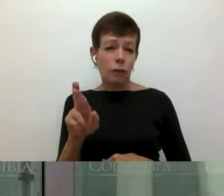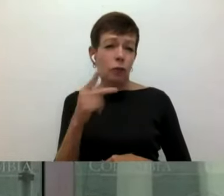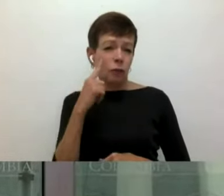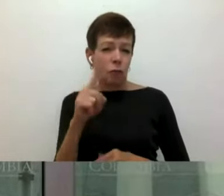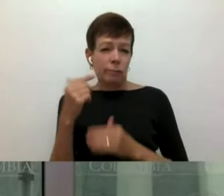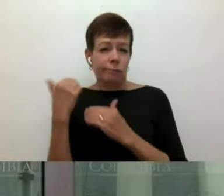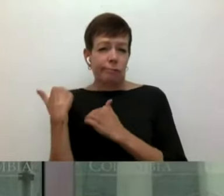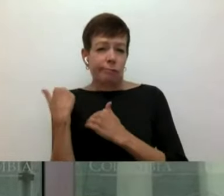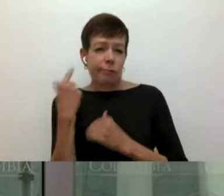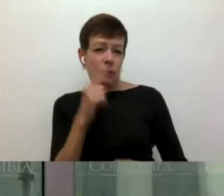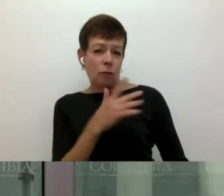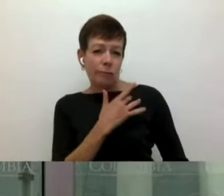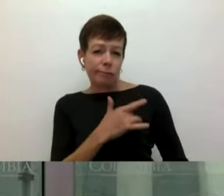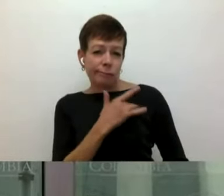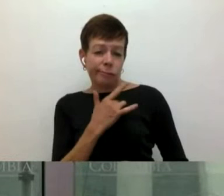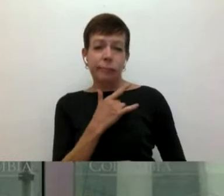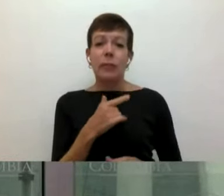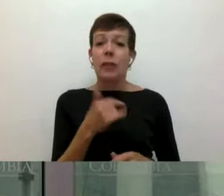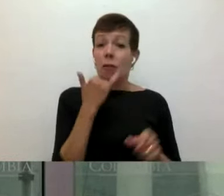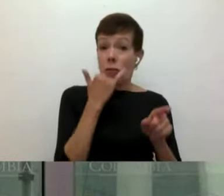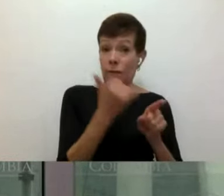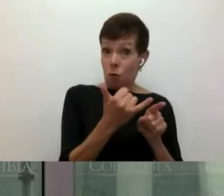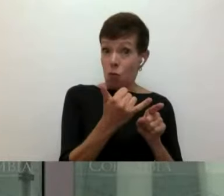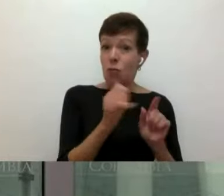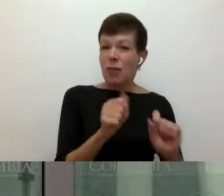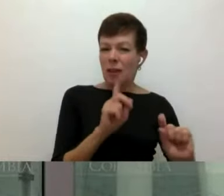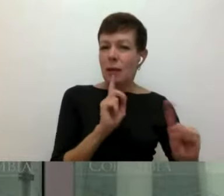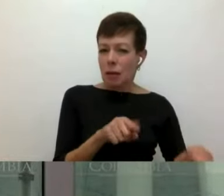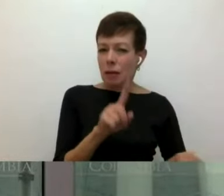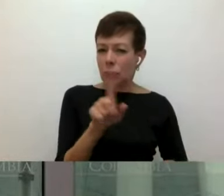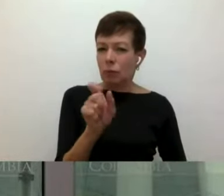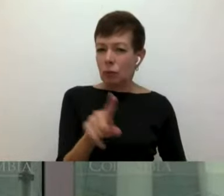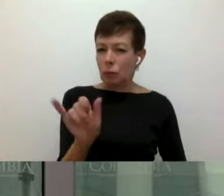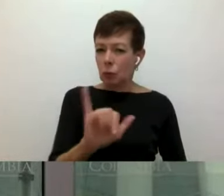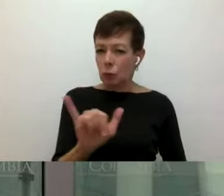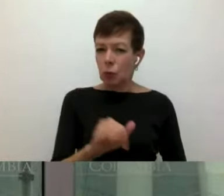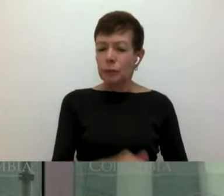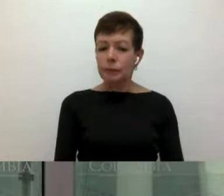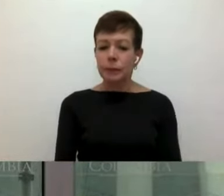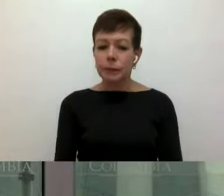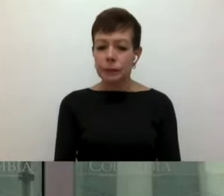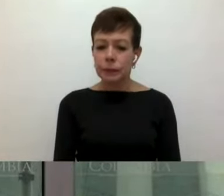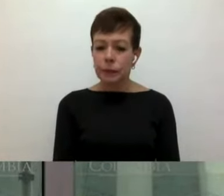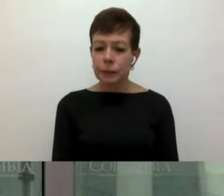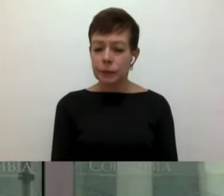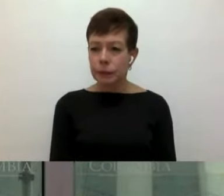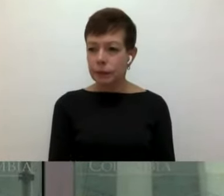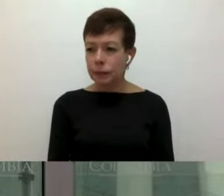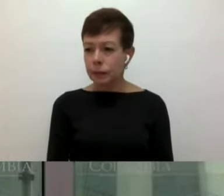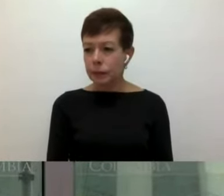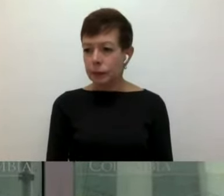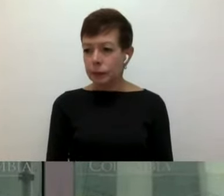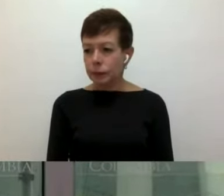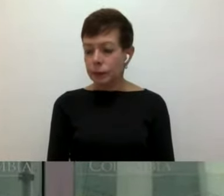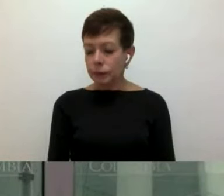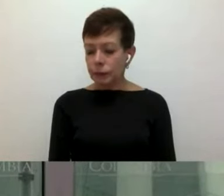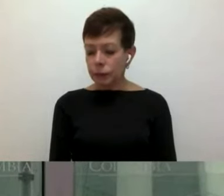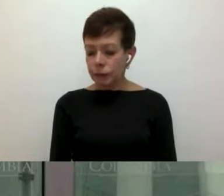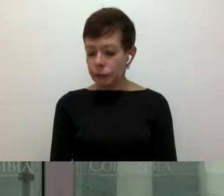Oliver, Executive Director of Provincial Response Programs of EMCR, on the line to answer questions.